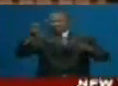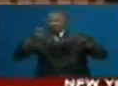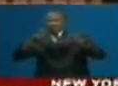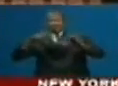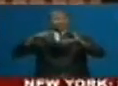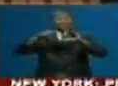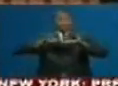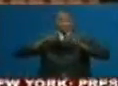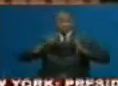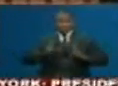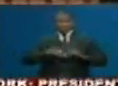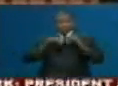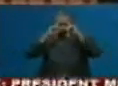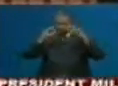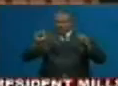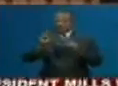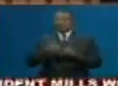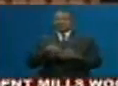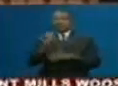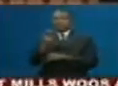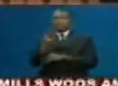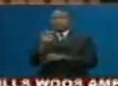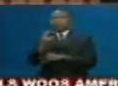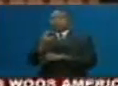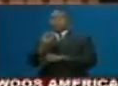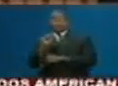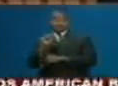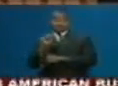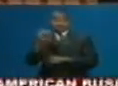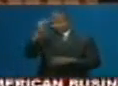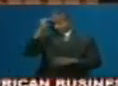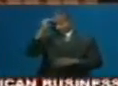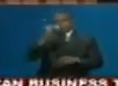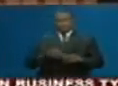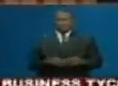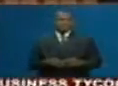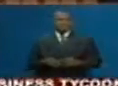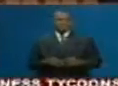chaired by President Obama. And then, of course, there was the